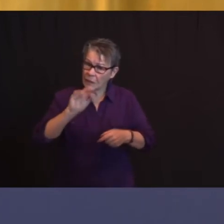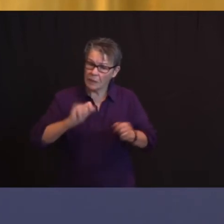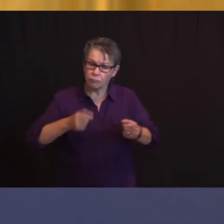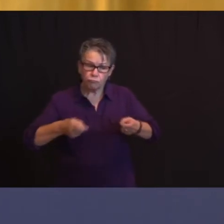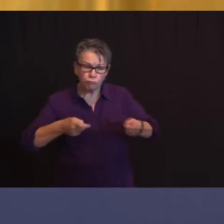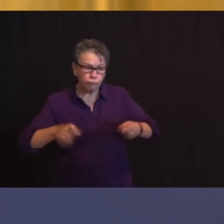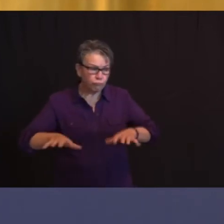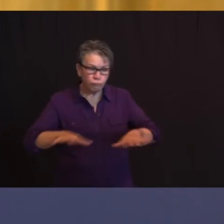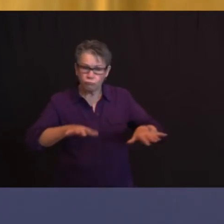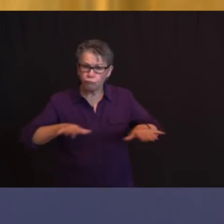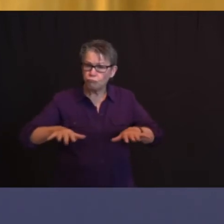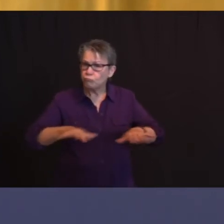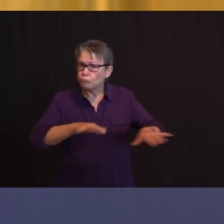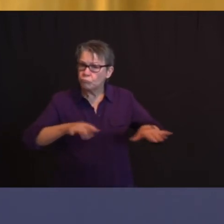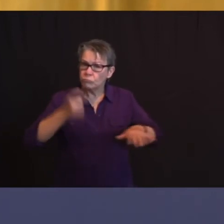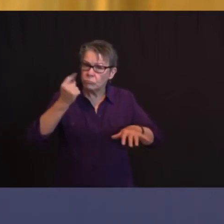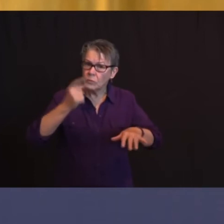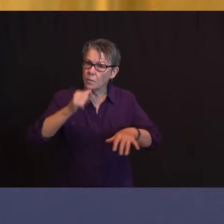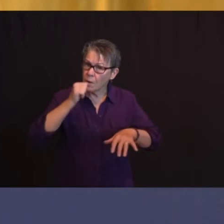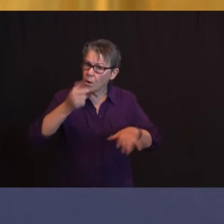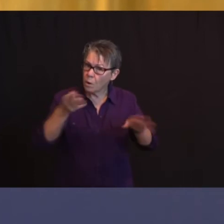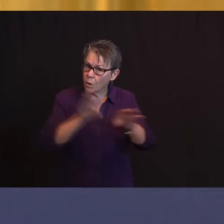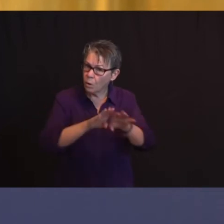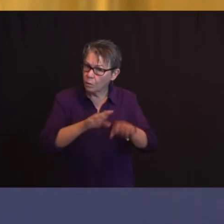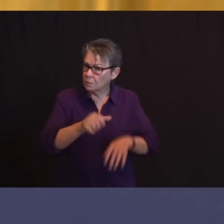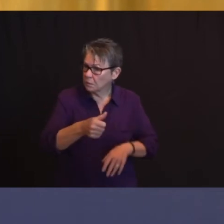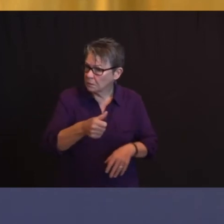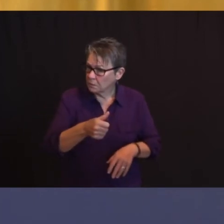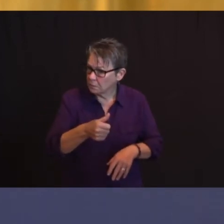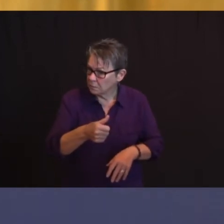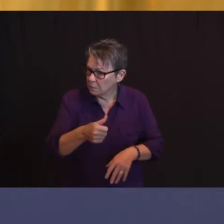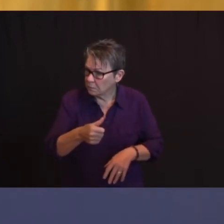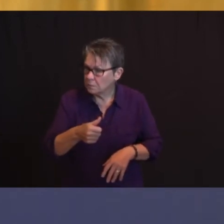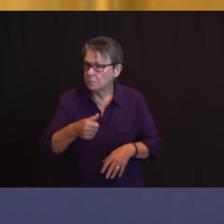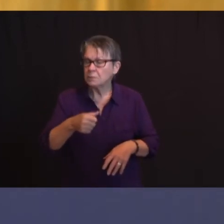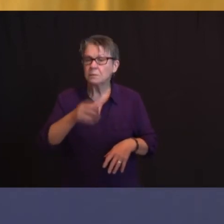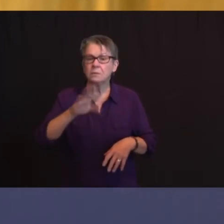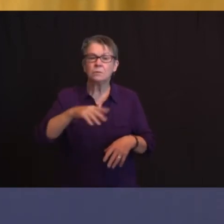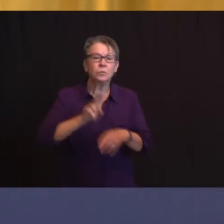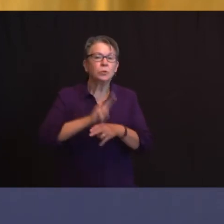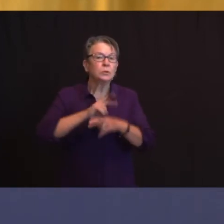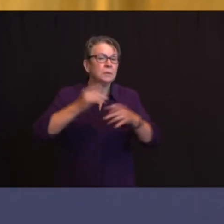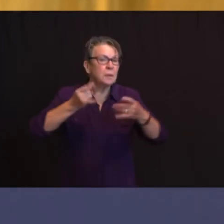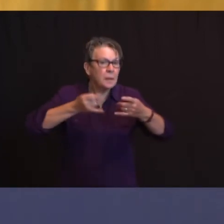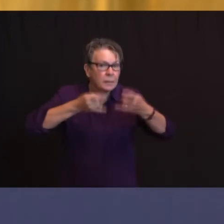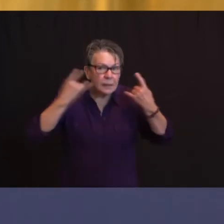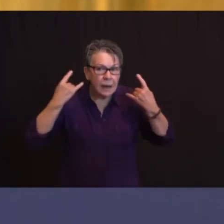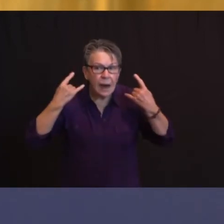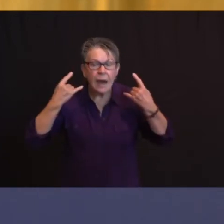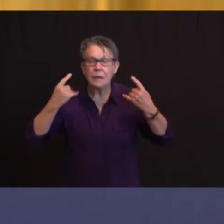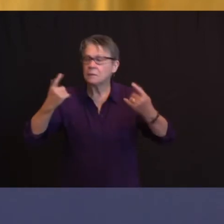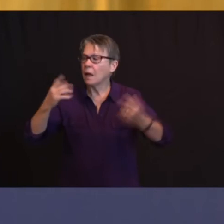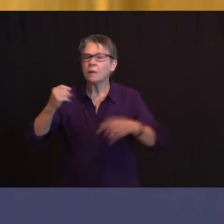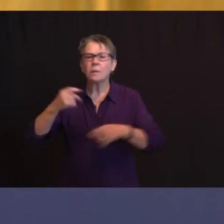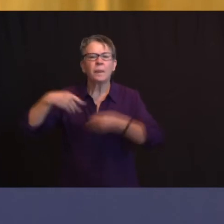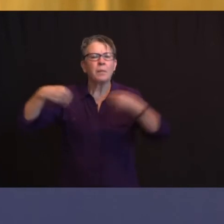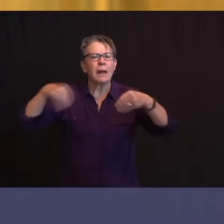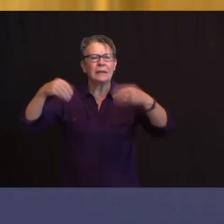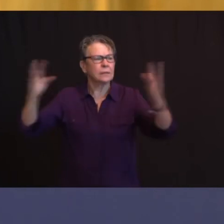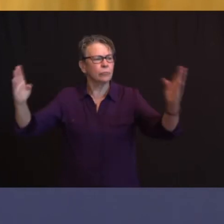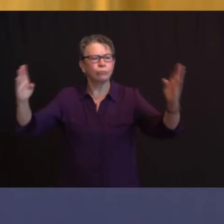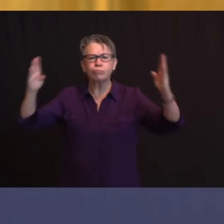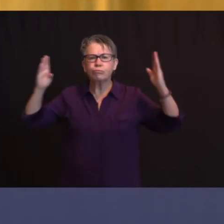whether it's through dividers, capacity management, temperature checks, review of symptoms checks with people who go onto the